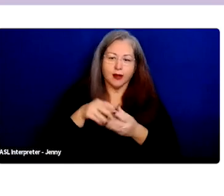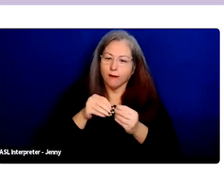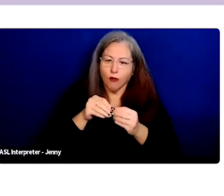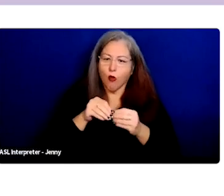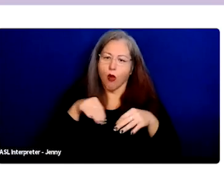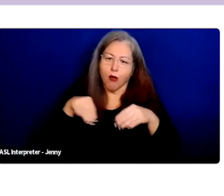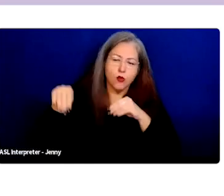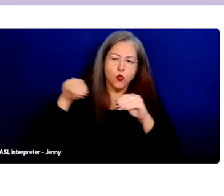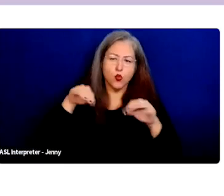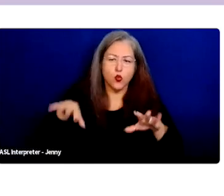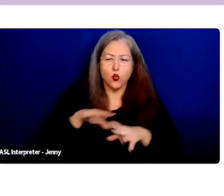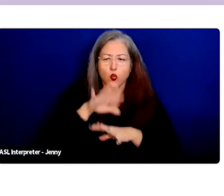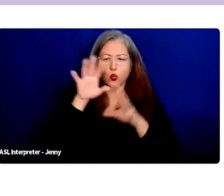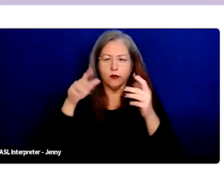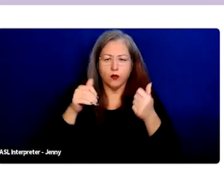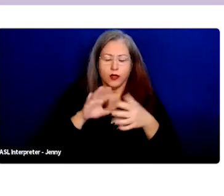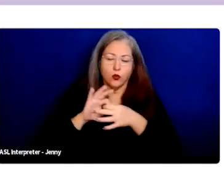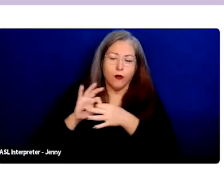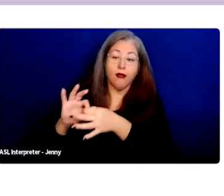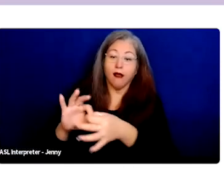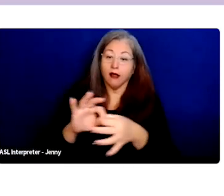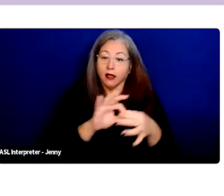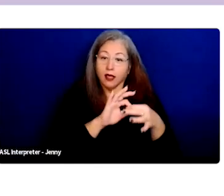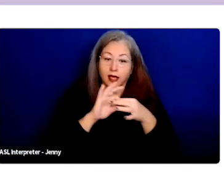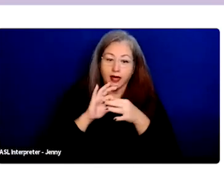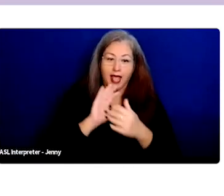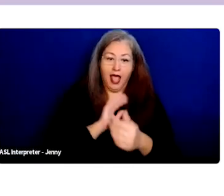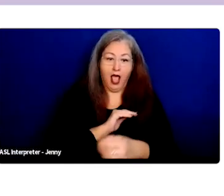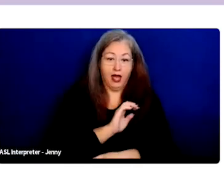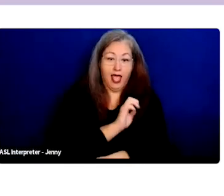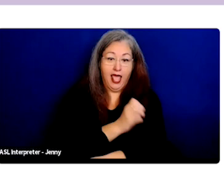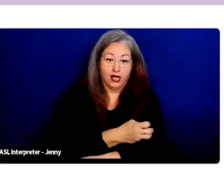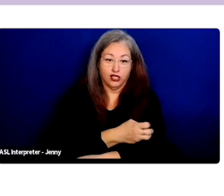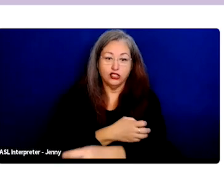of connect together energetically across